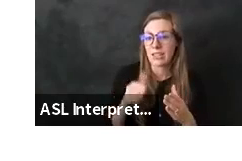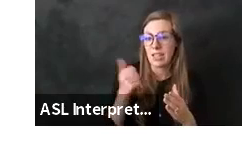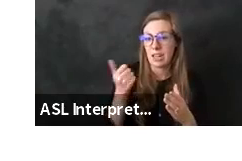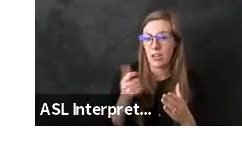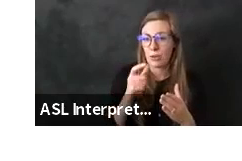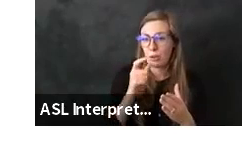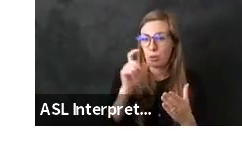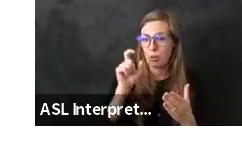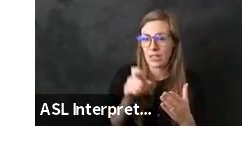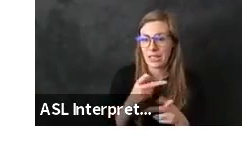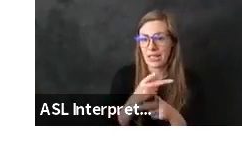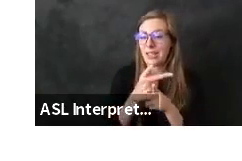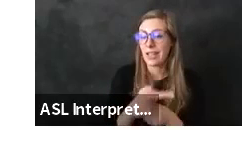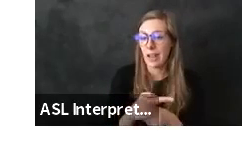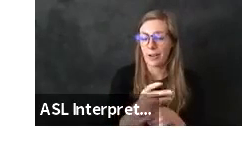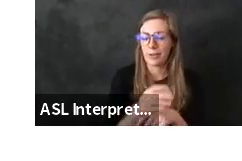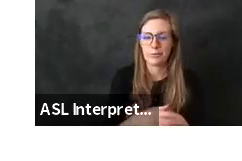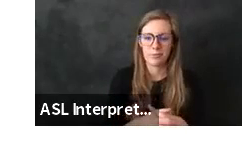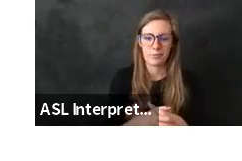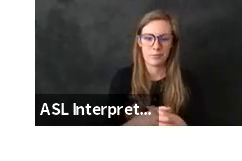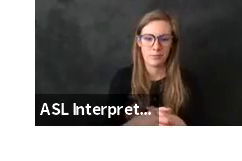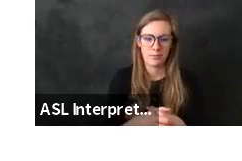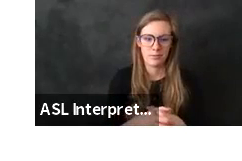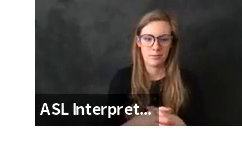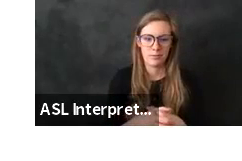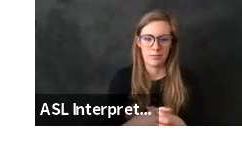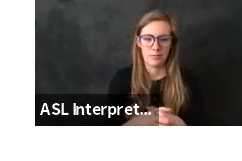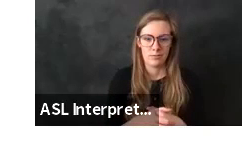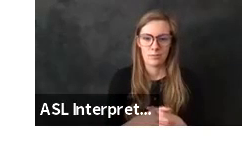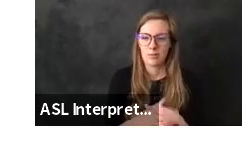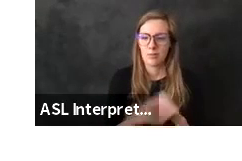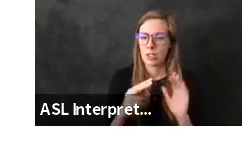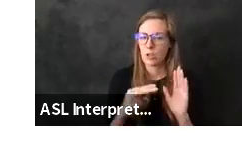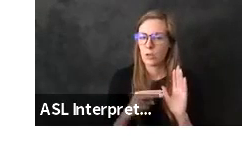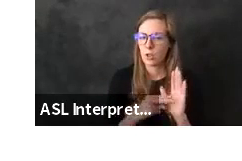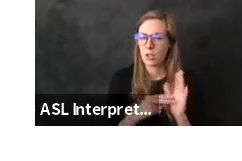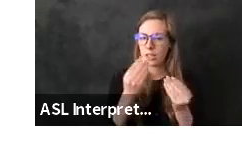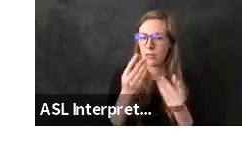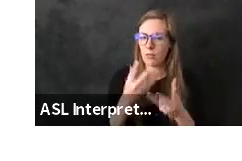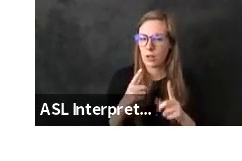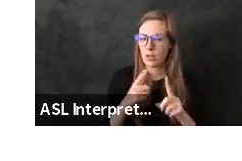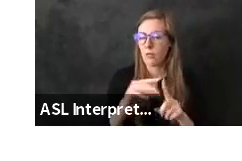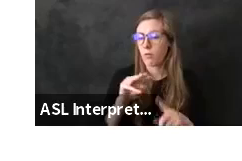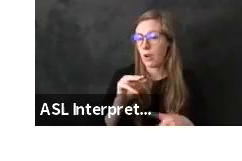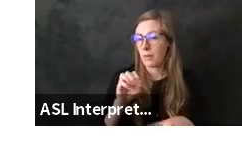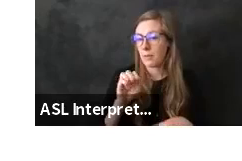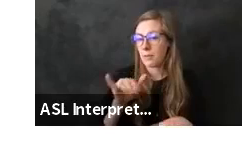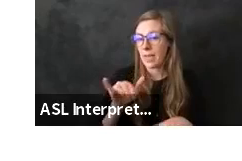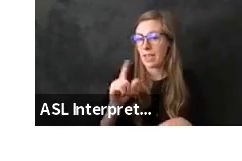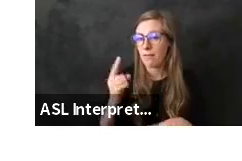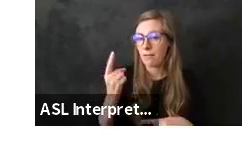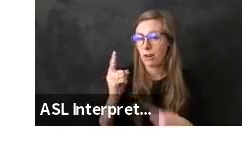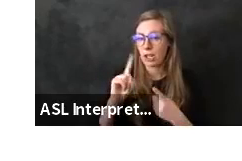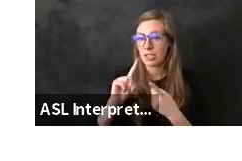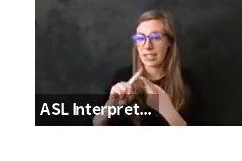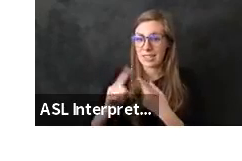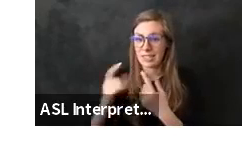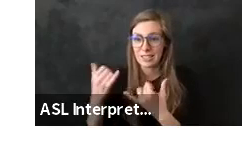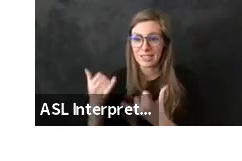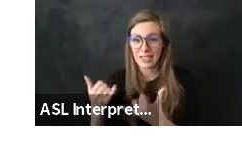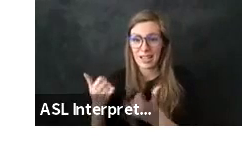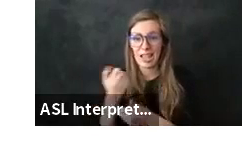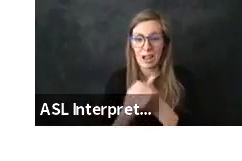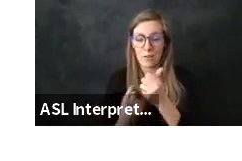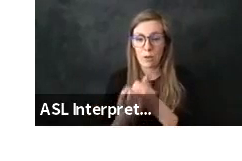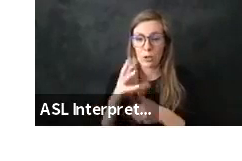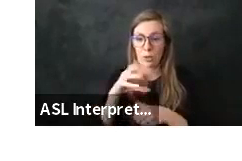care. Looking at data from May 1st all the way to present, everyone who's been